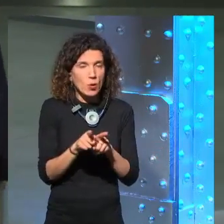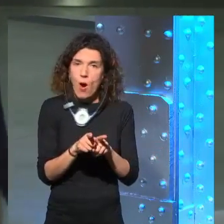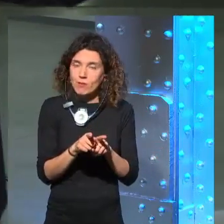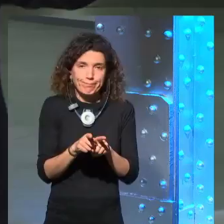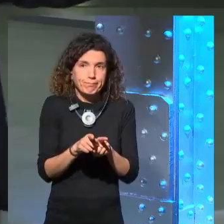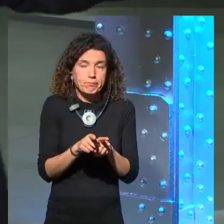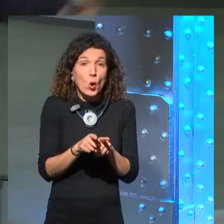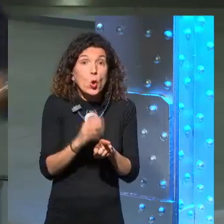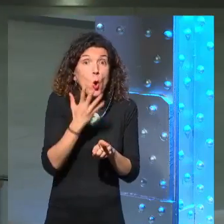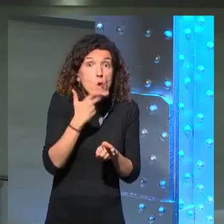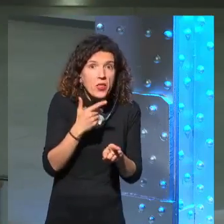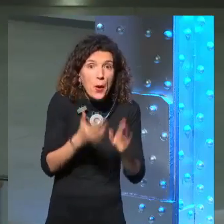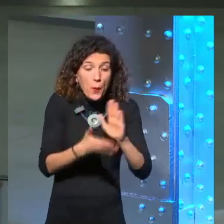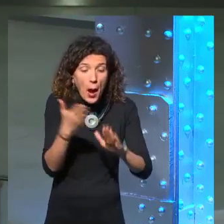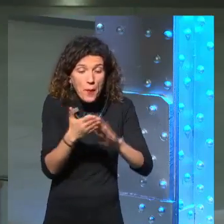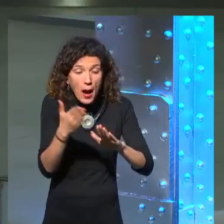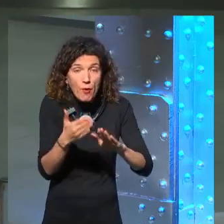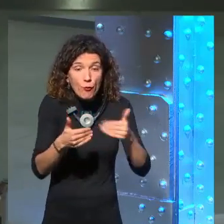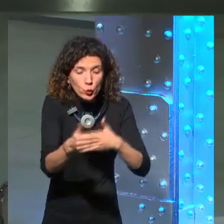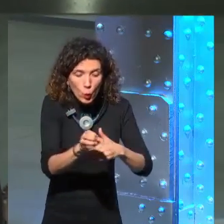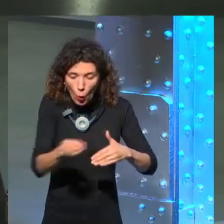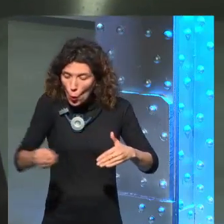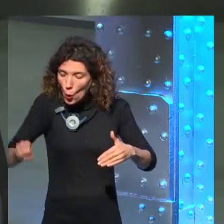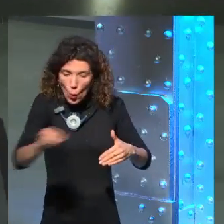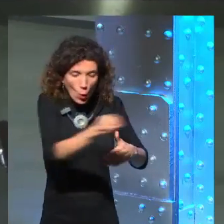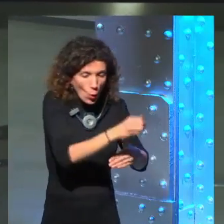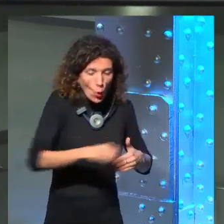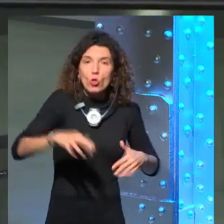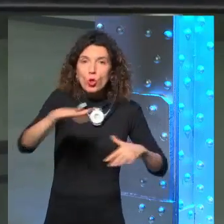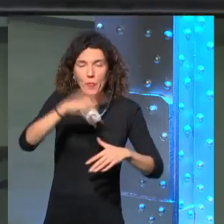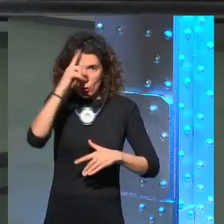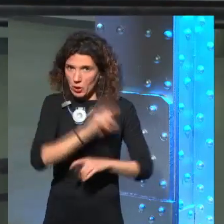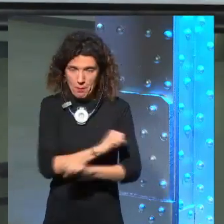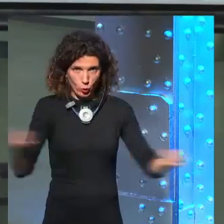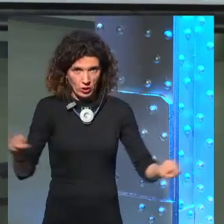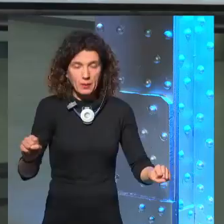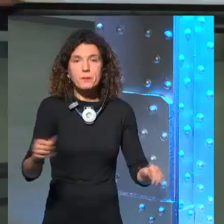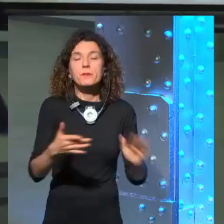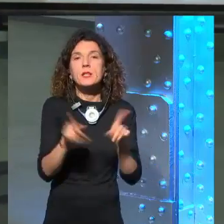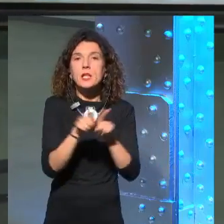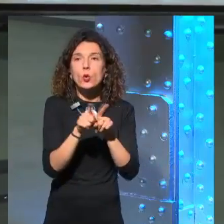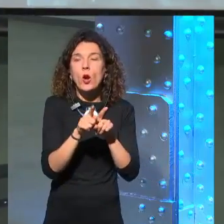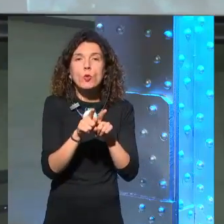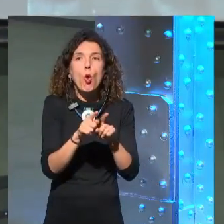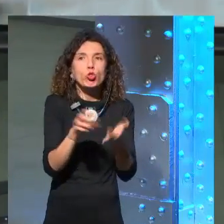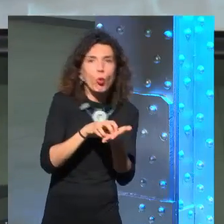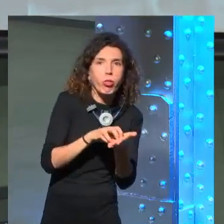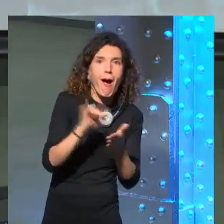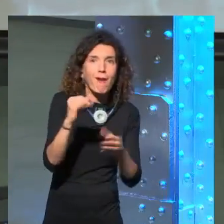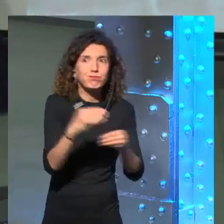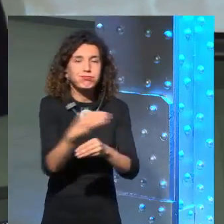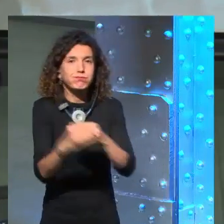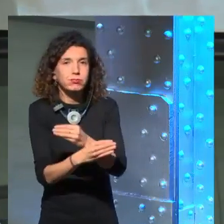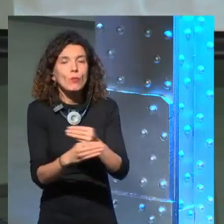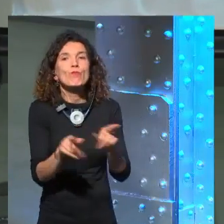to be spread across the universe. So you seem to have this trade-off, and it's in a mathematical formula. It's not some fuzzy